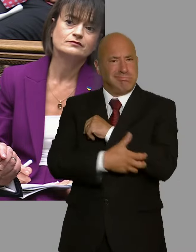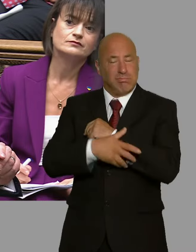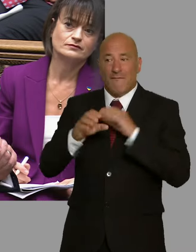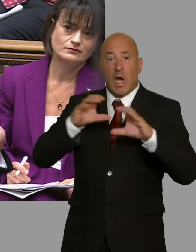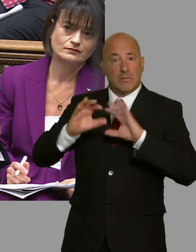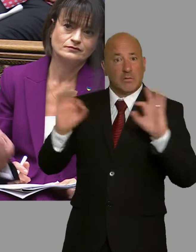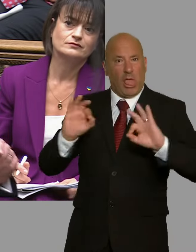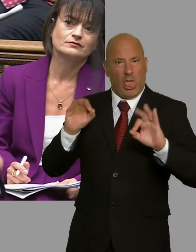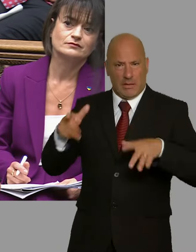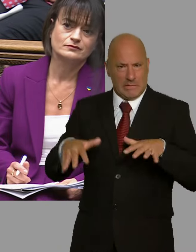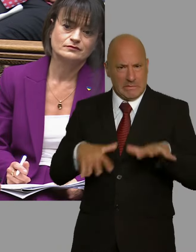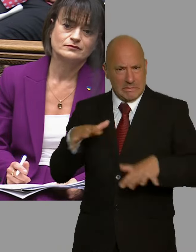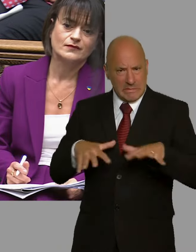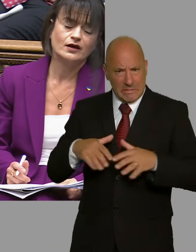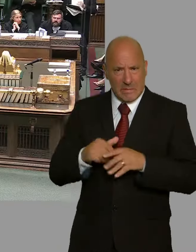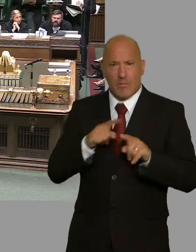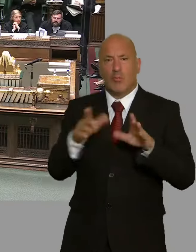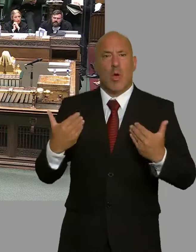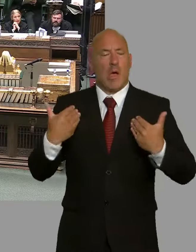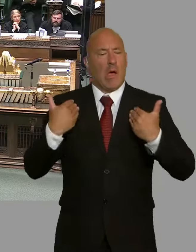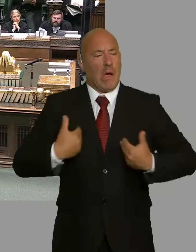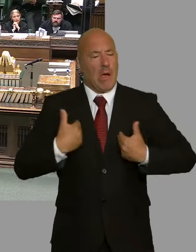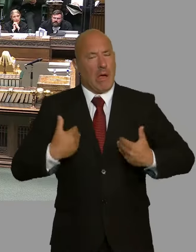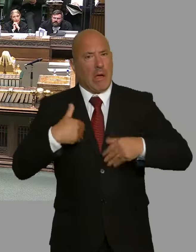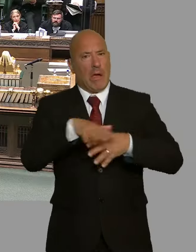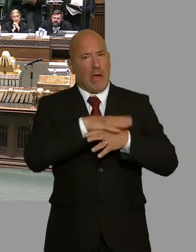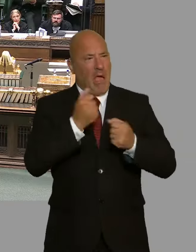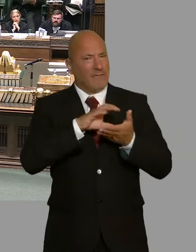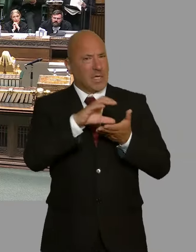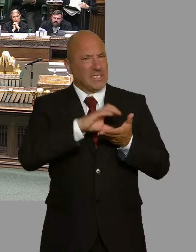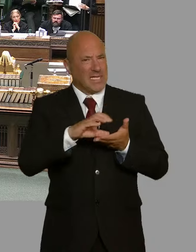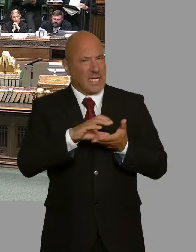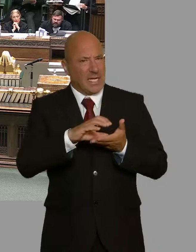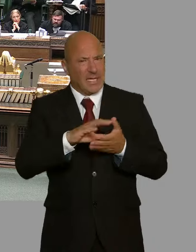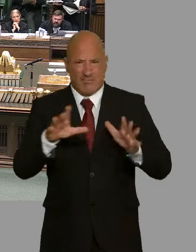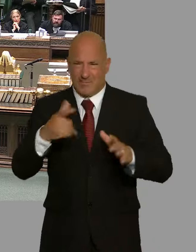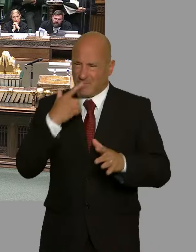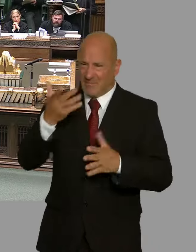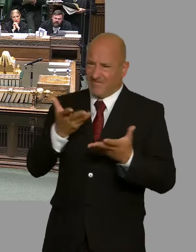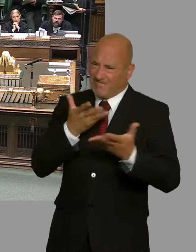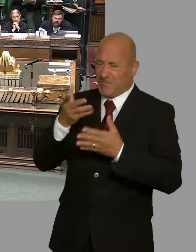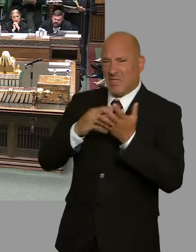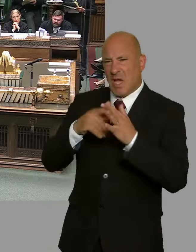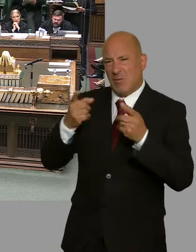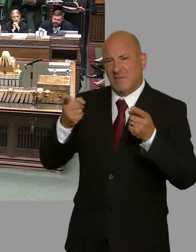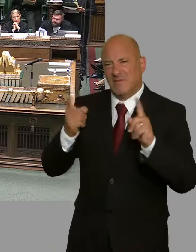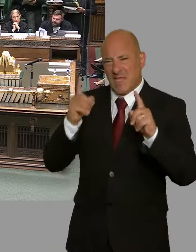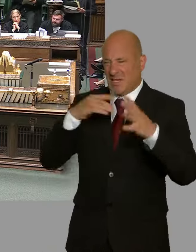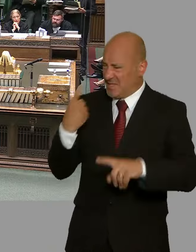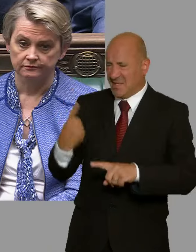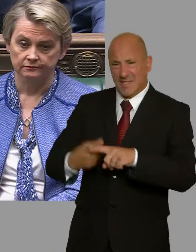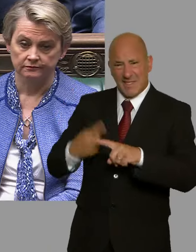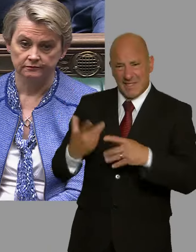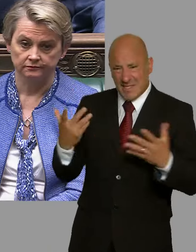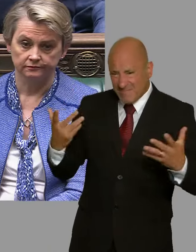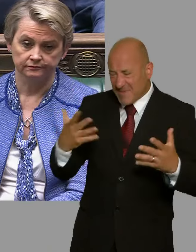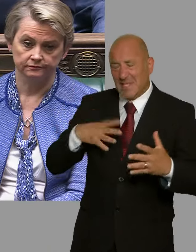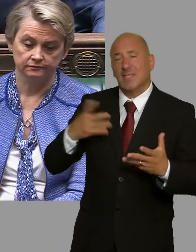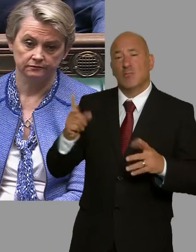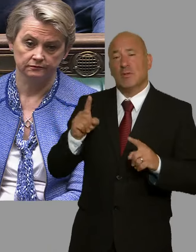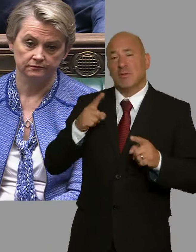all hospices across the country? Well, Mr. Speaker, we have put record amounts into the NHS in the budget,